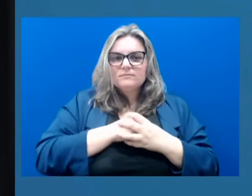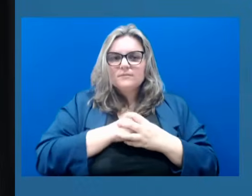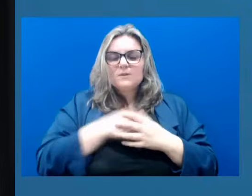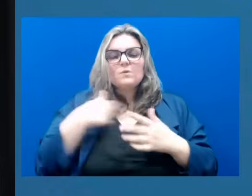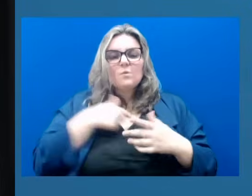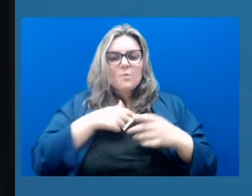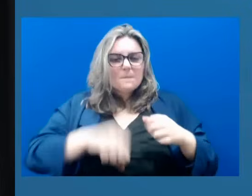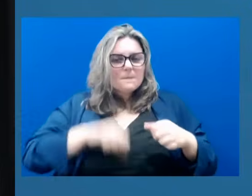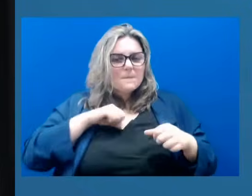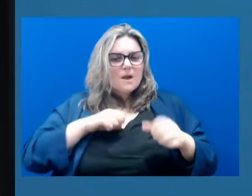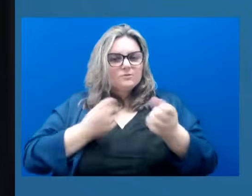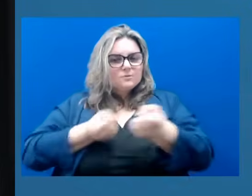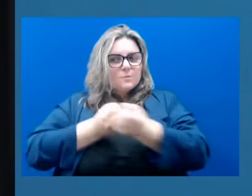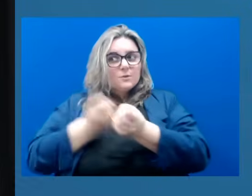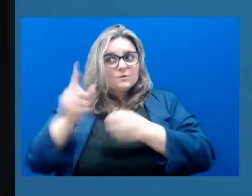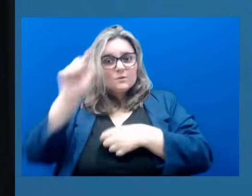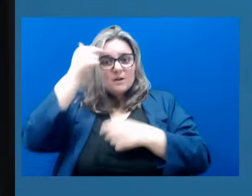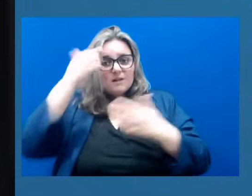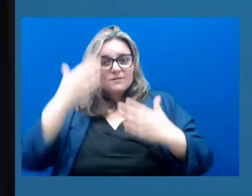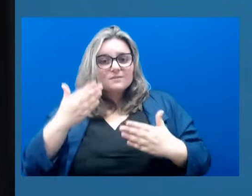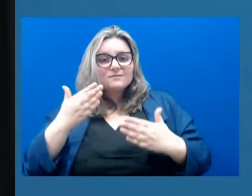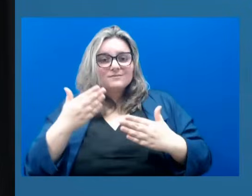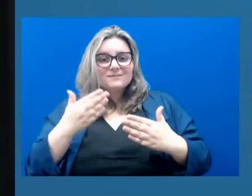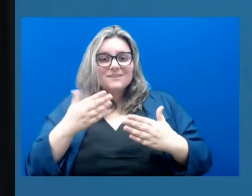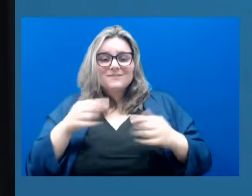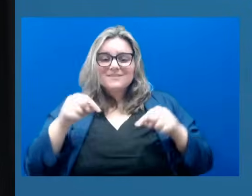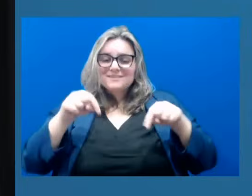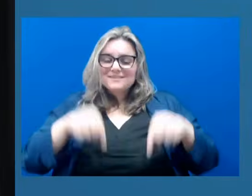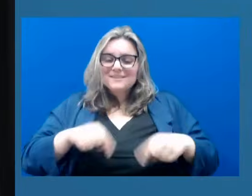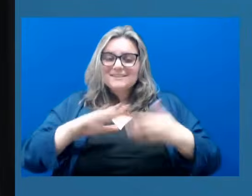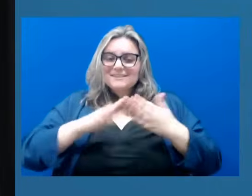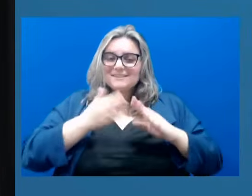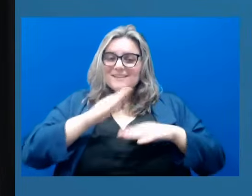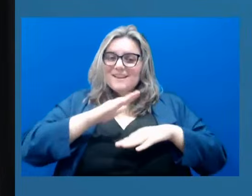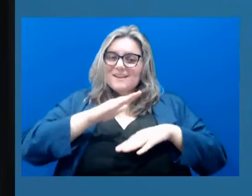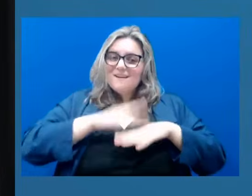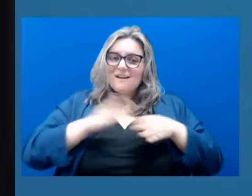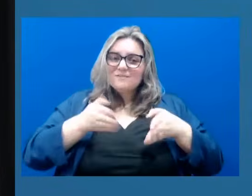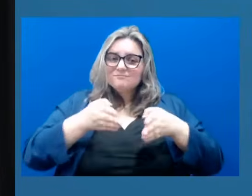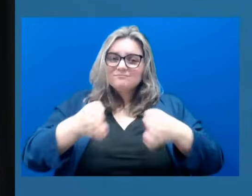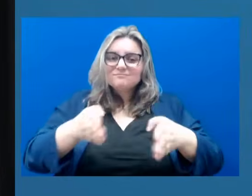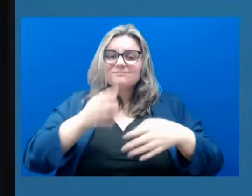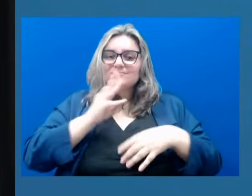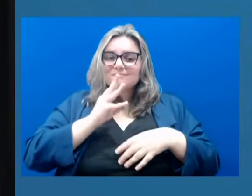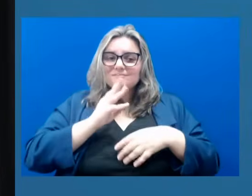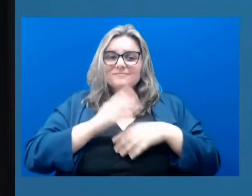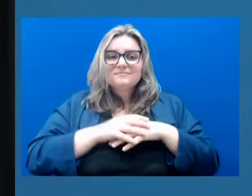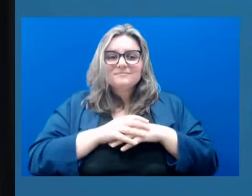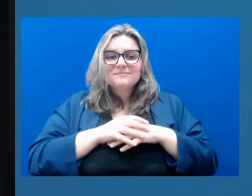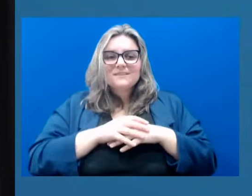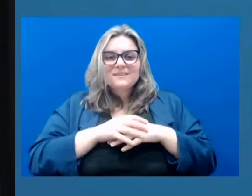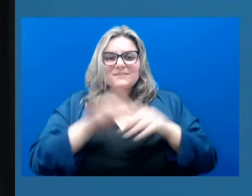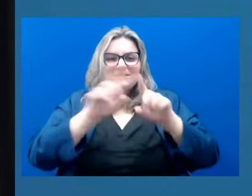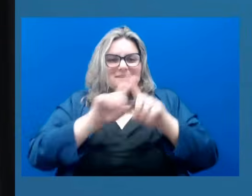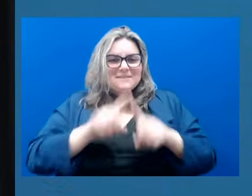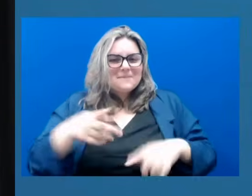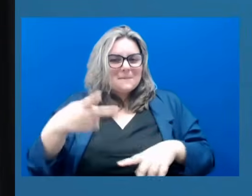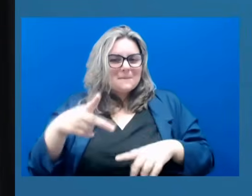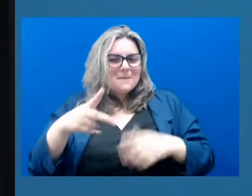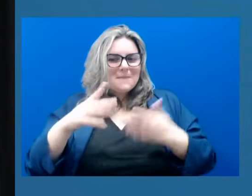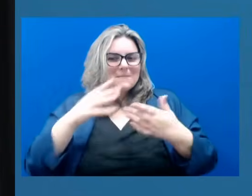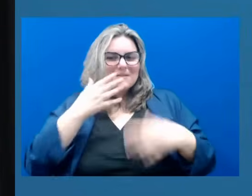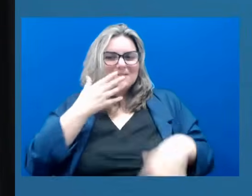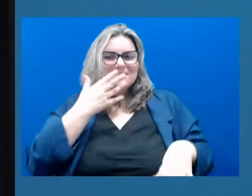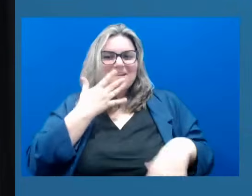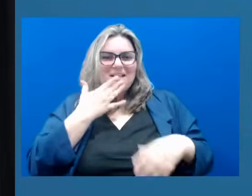city of Queen City on the Sound here in New Rochelle, right? And try to get some different purple colors going on as you try to achieve